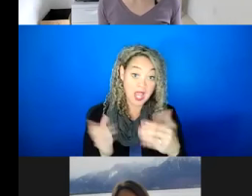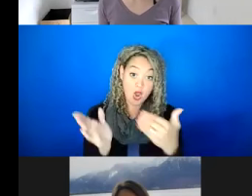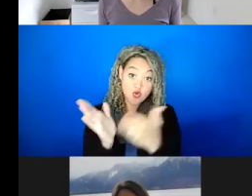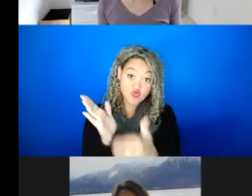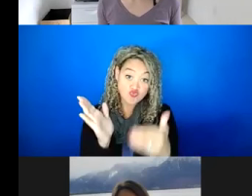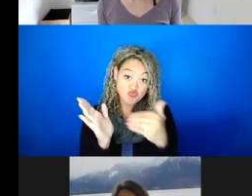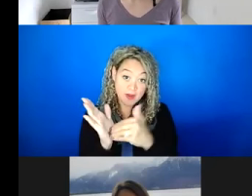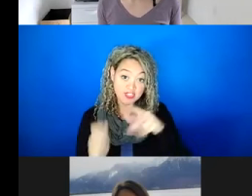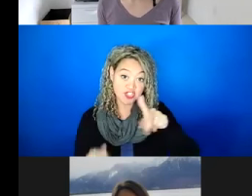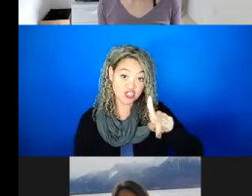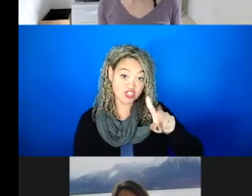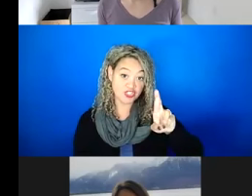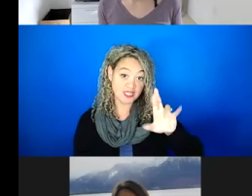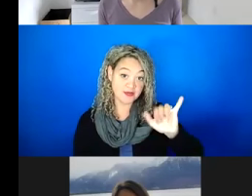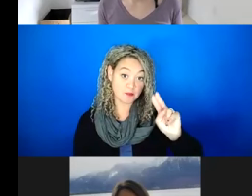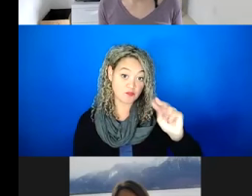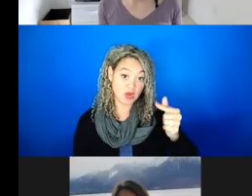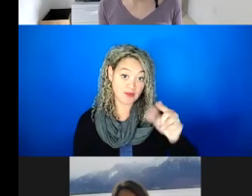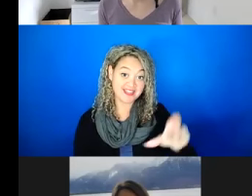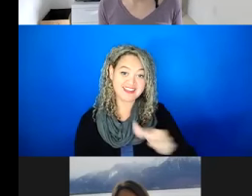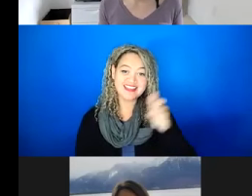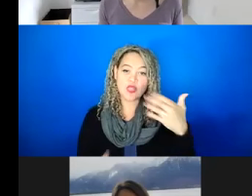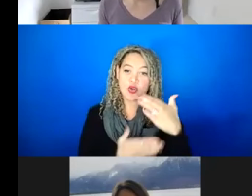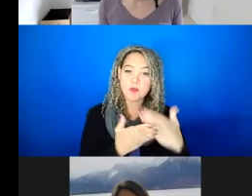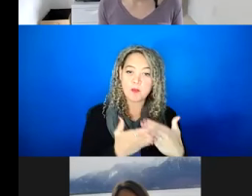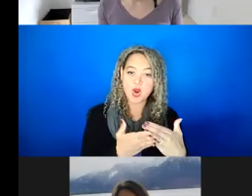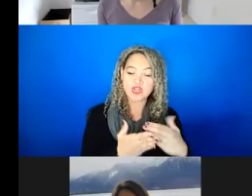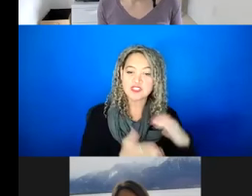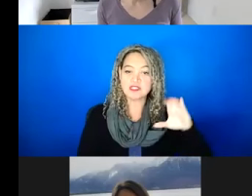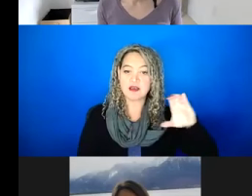priming and other aspects of cognition.